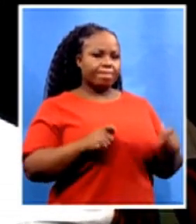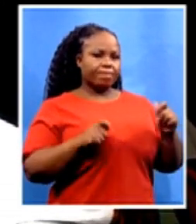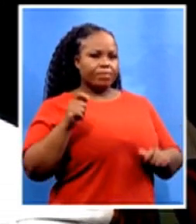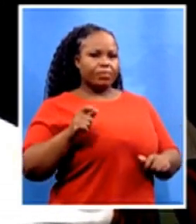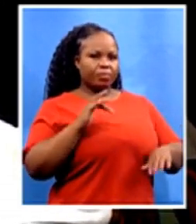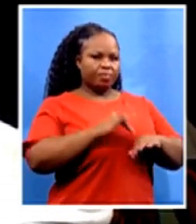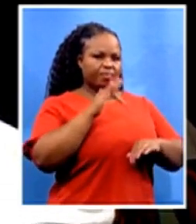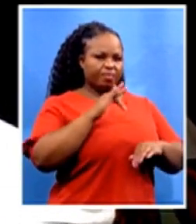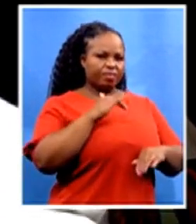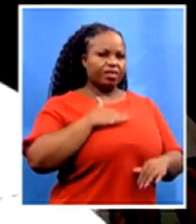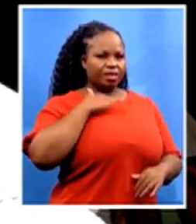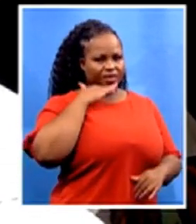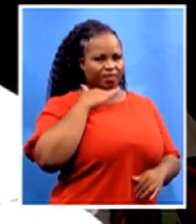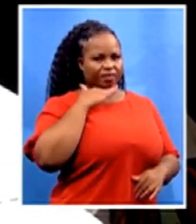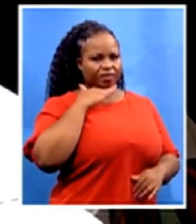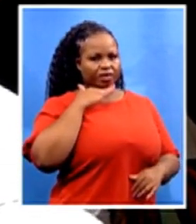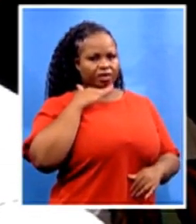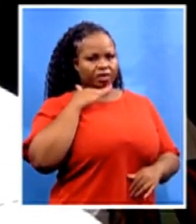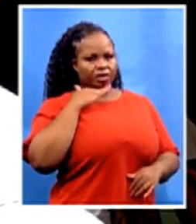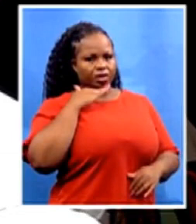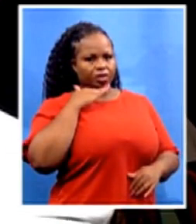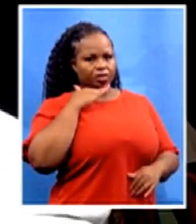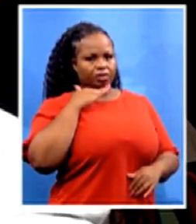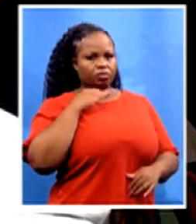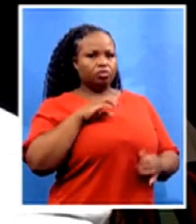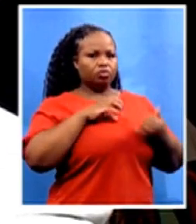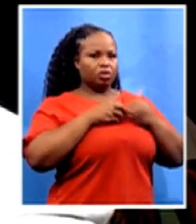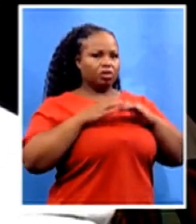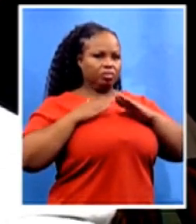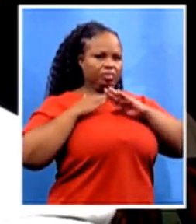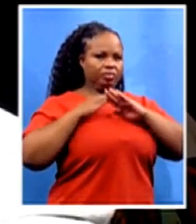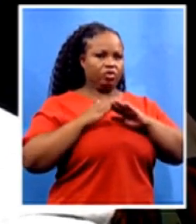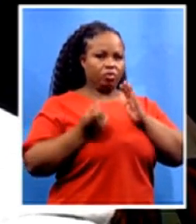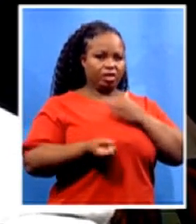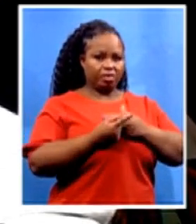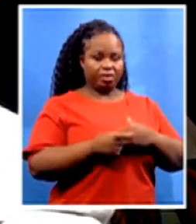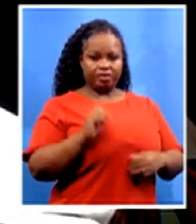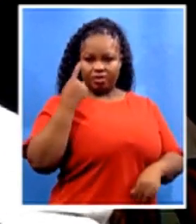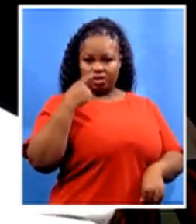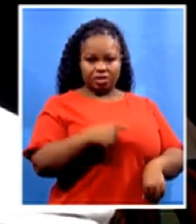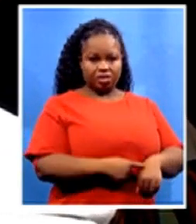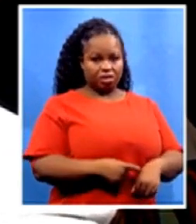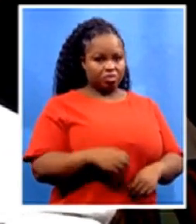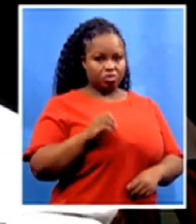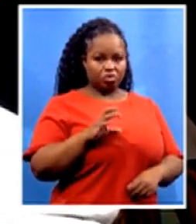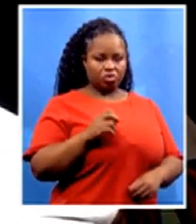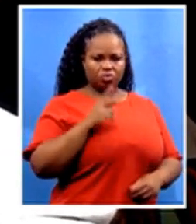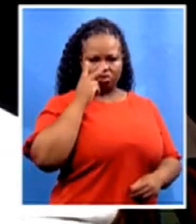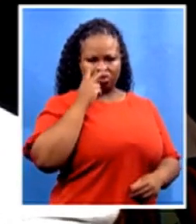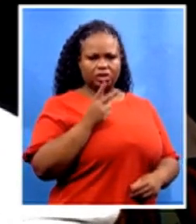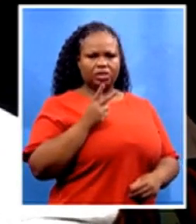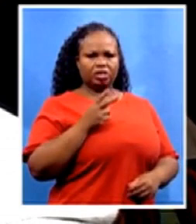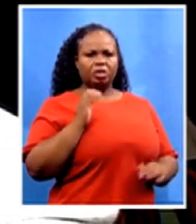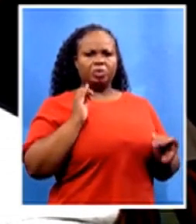repeat what has happened. I mean, it's the first time in Soweto you see such an atrocious, barbaric